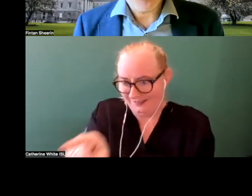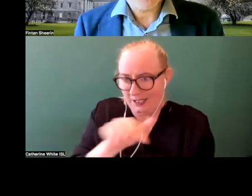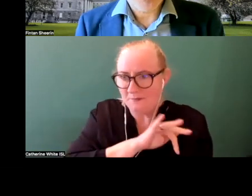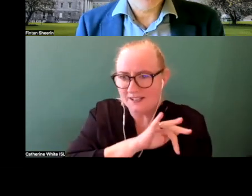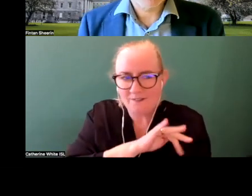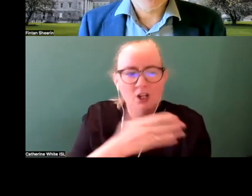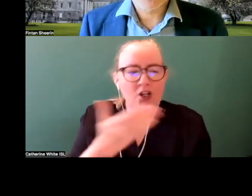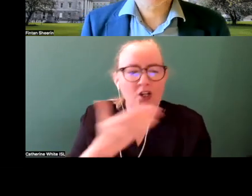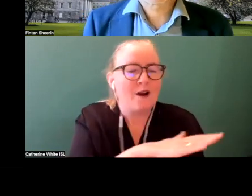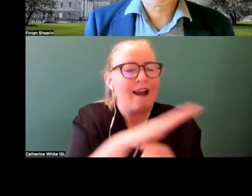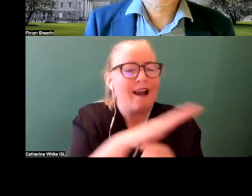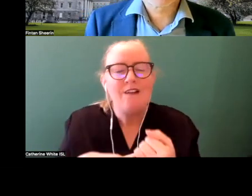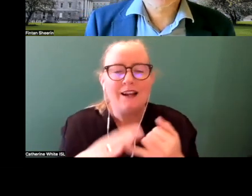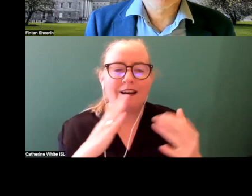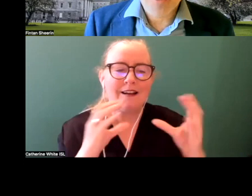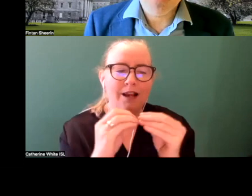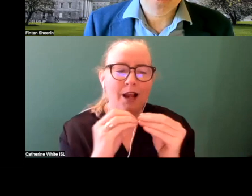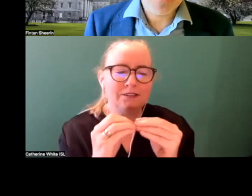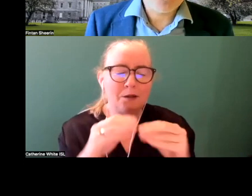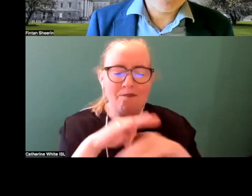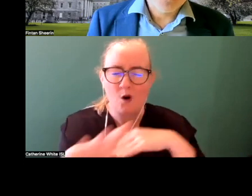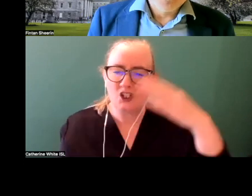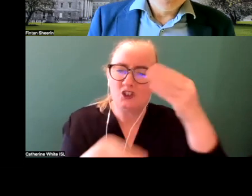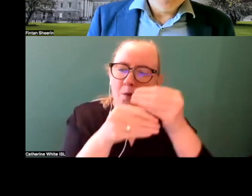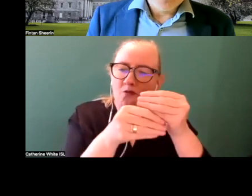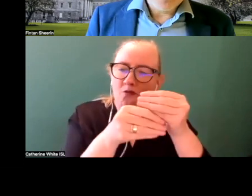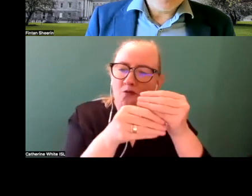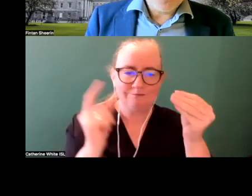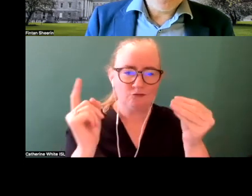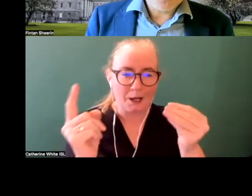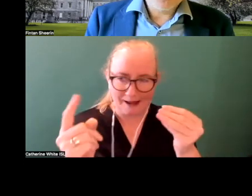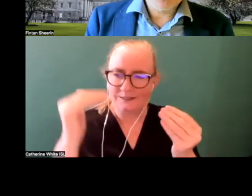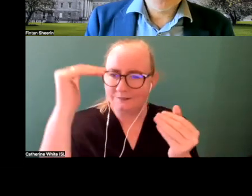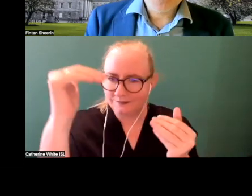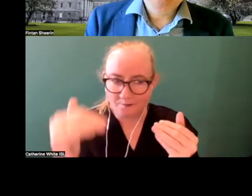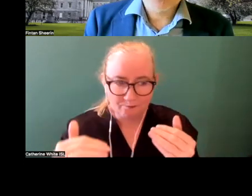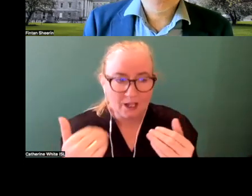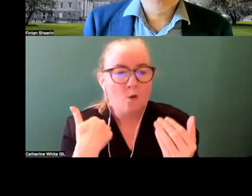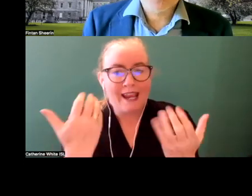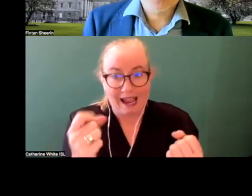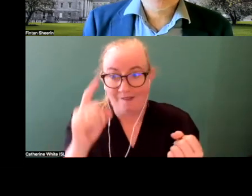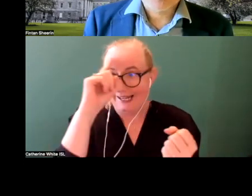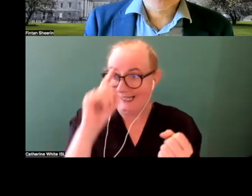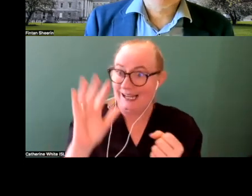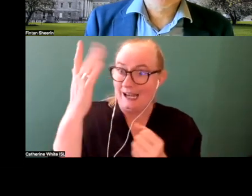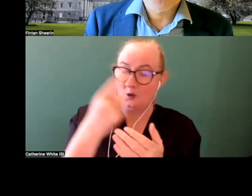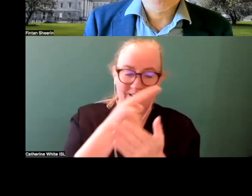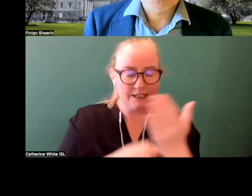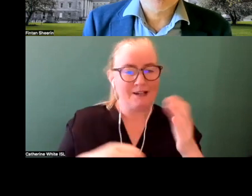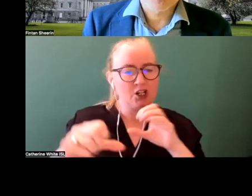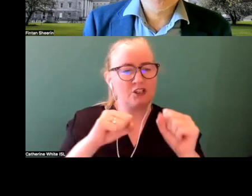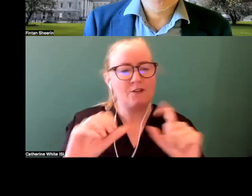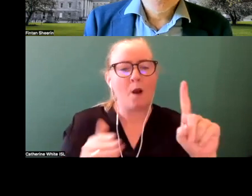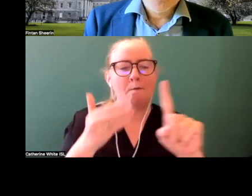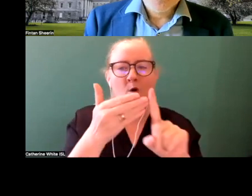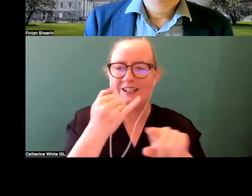some final comments before I just summarize recommendations. We have an intellectual disability service approach in our